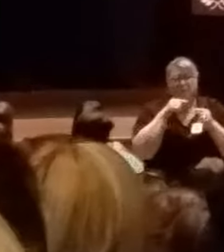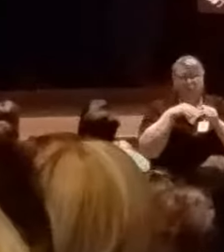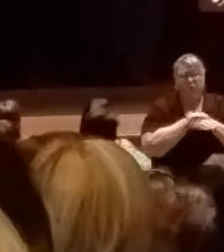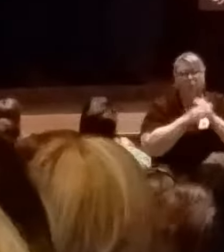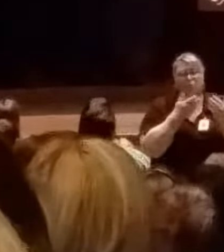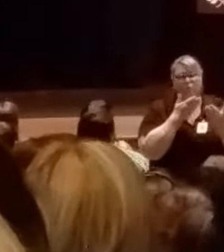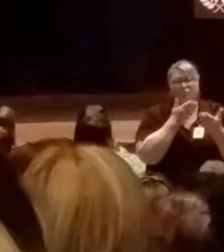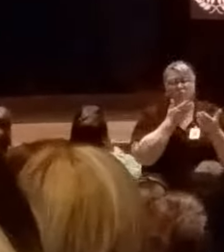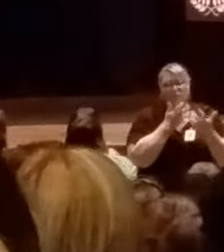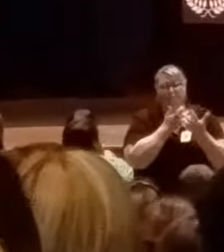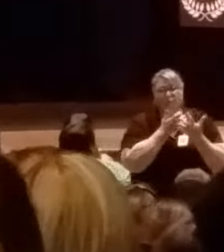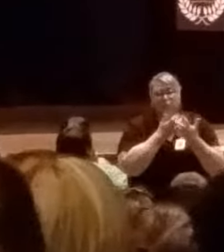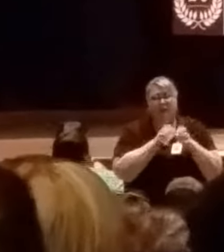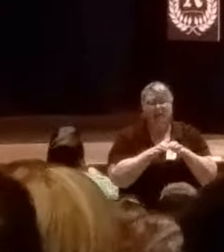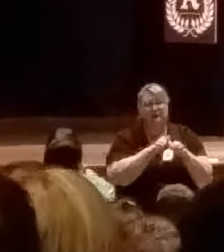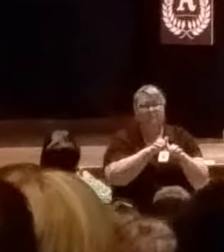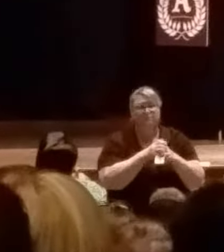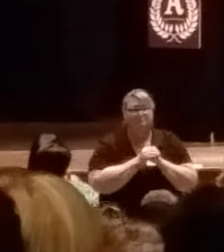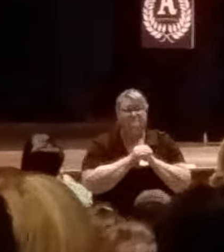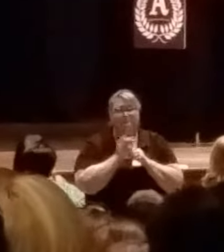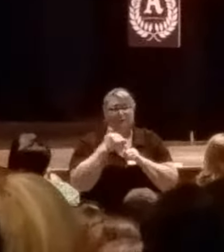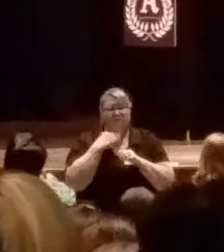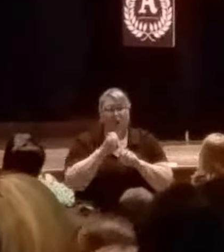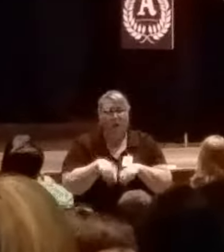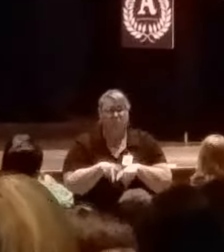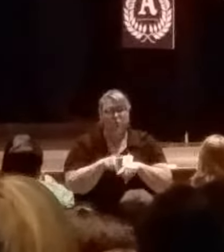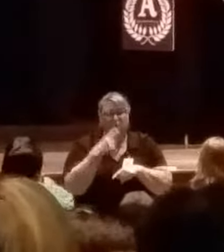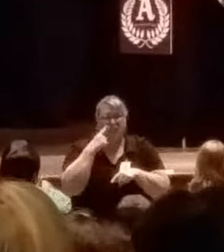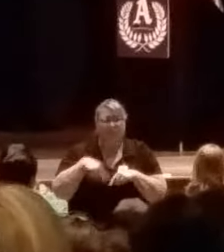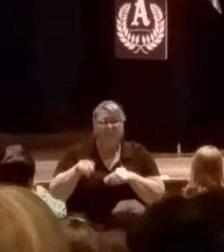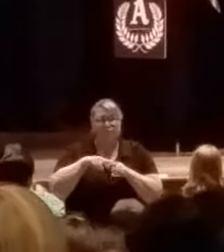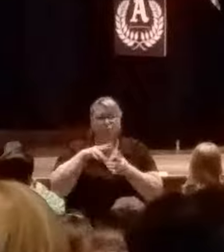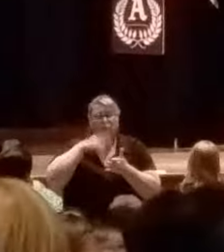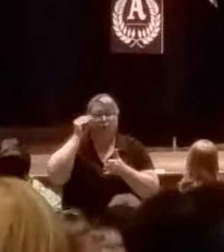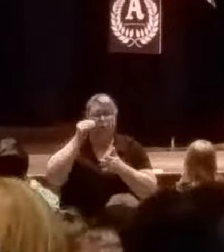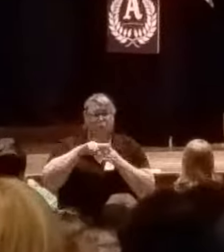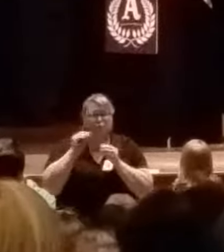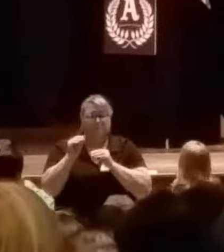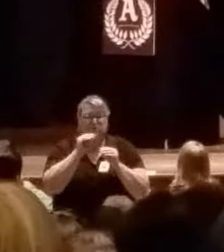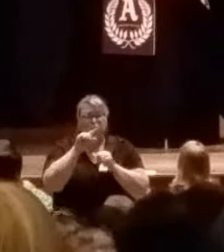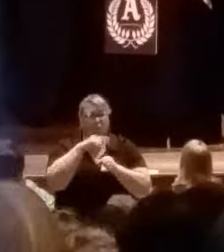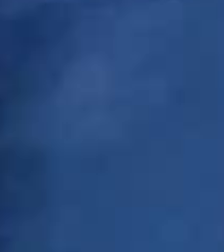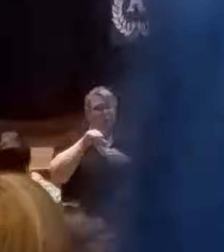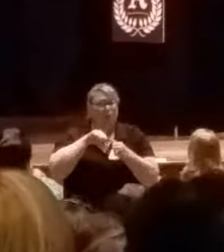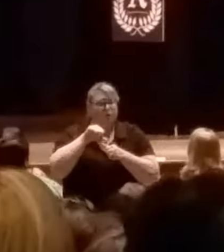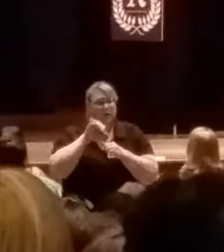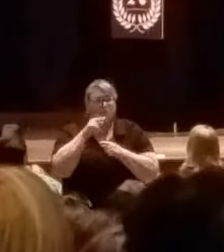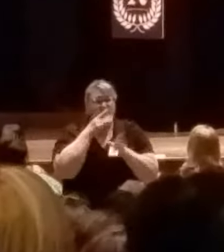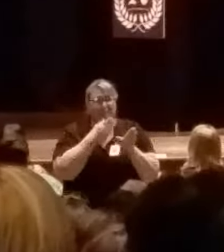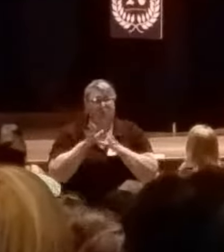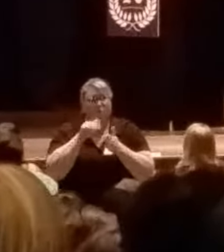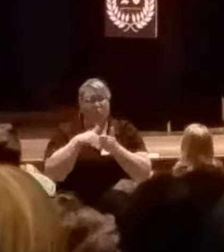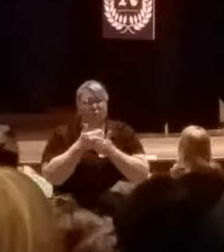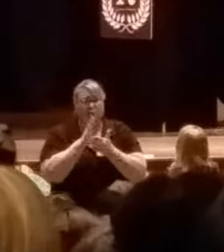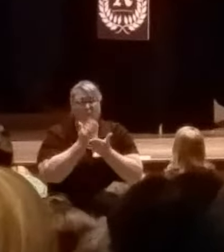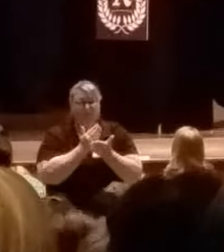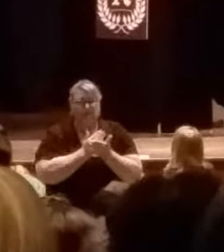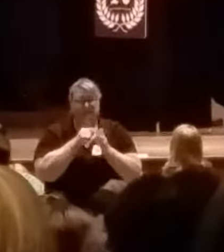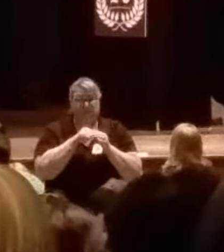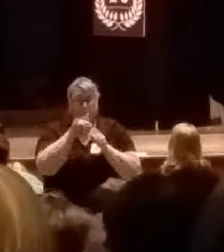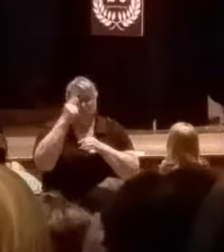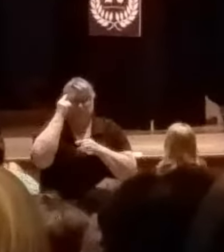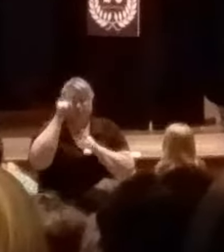activities? How will you provide rigorous opportunities for them to learn from and teach one another? If you plan all your lessons with those questions in